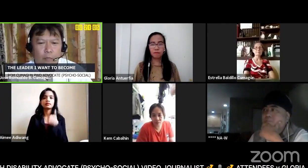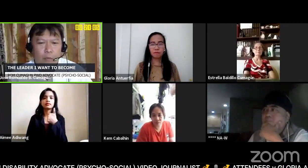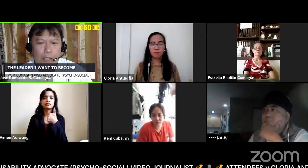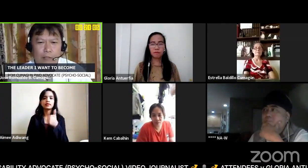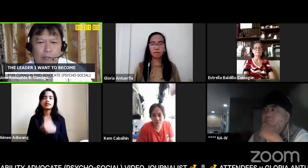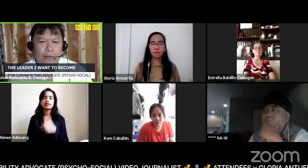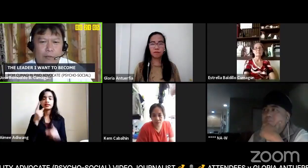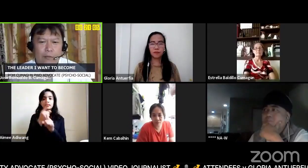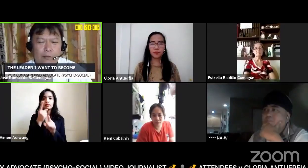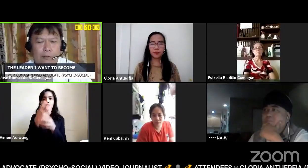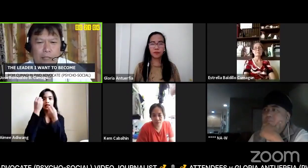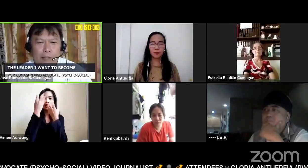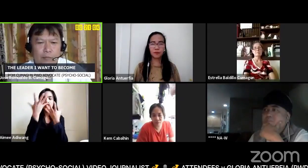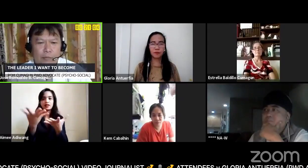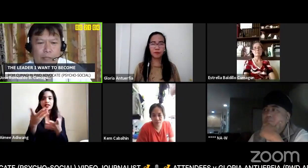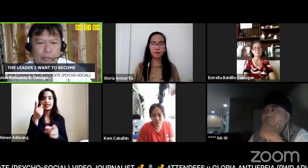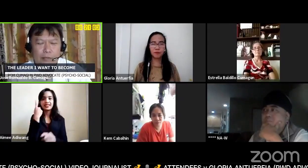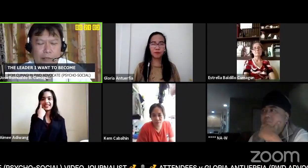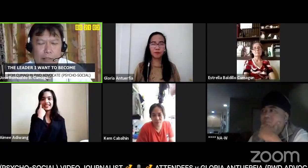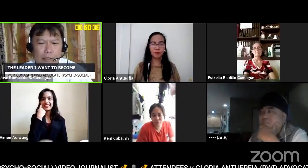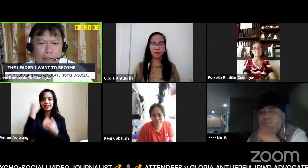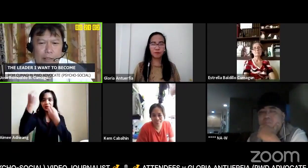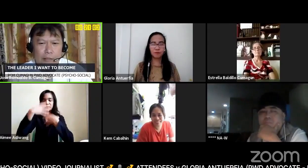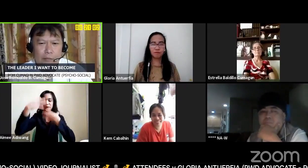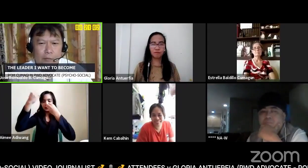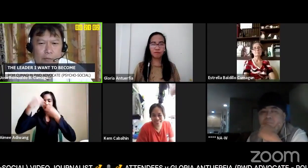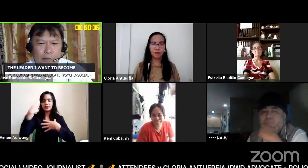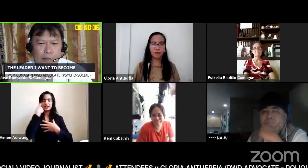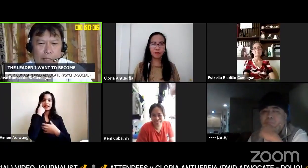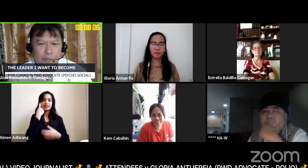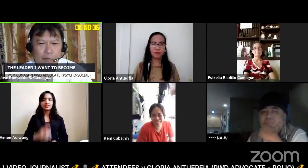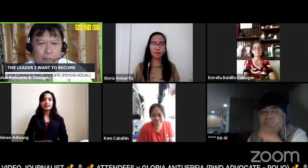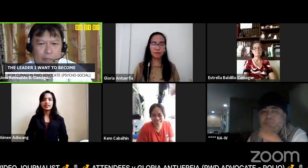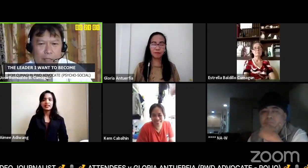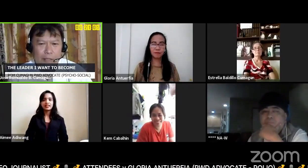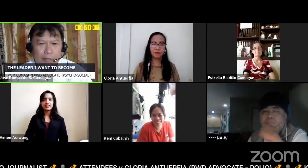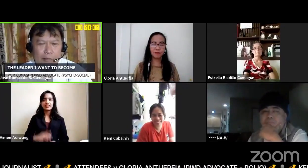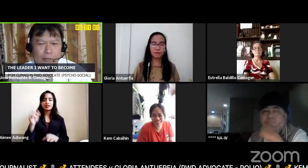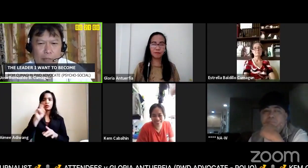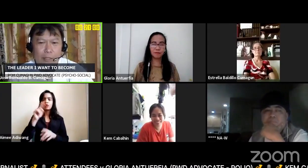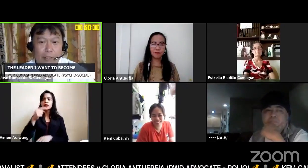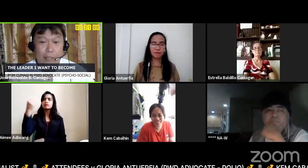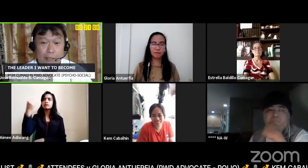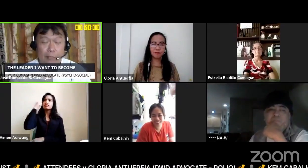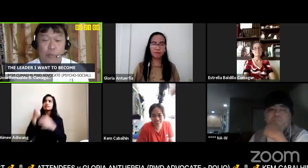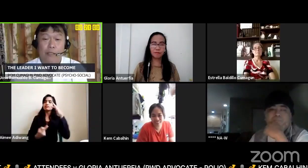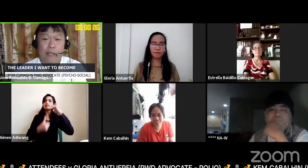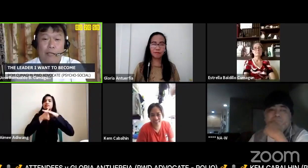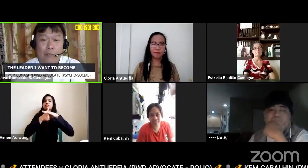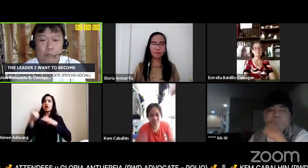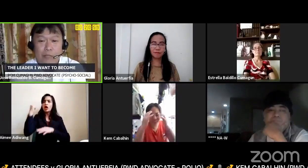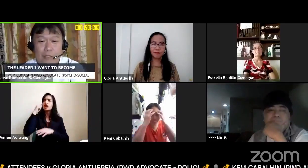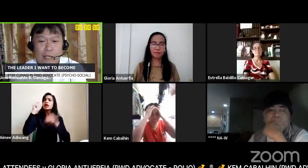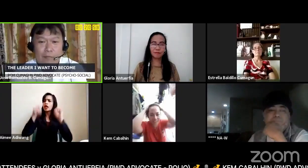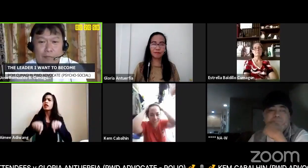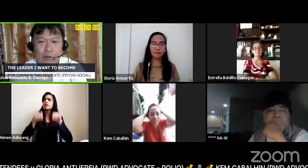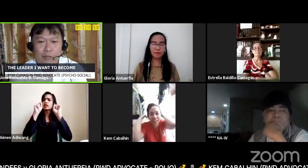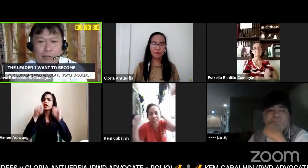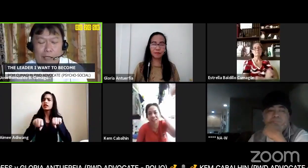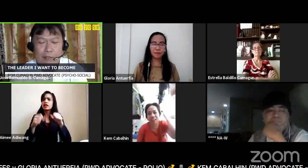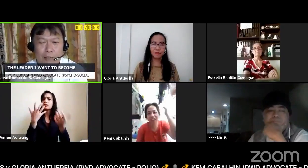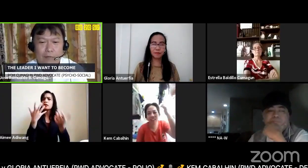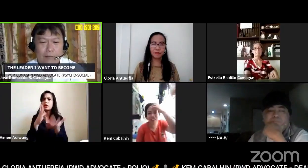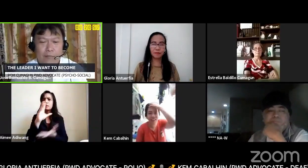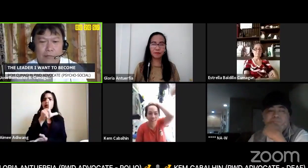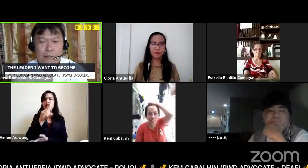you know what, Kem? While you're telling me this, what came to my mind is we can come up with a